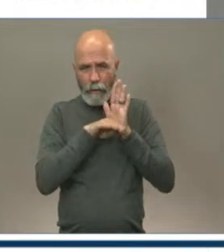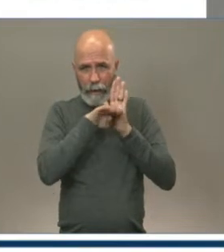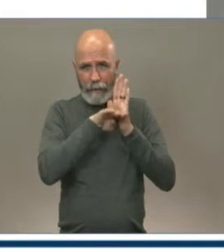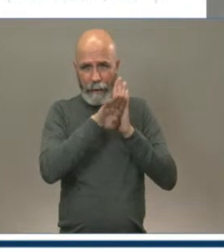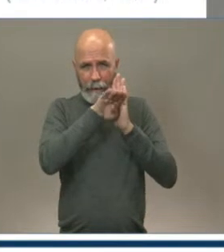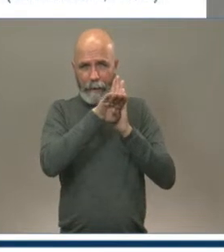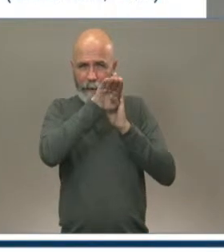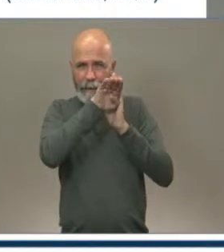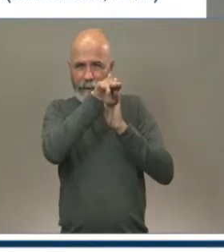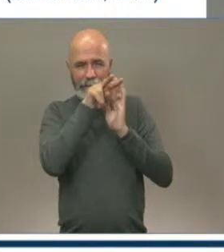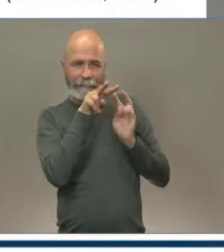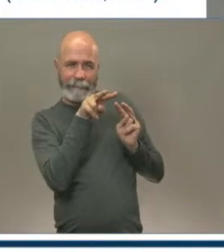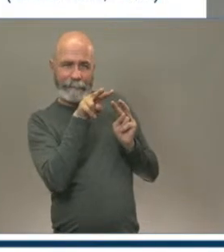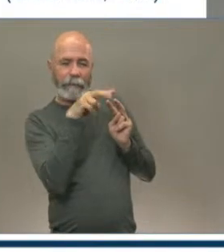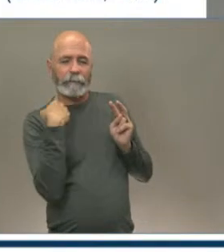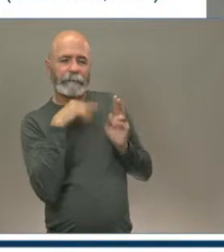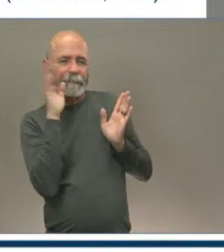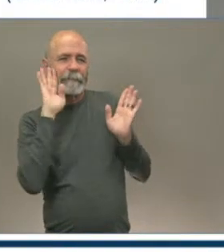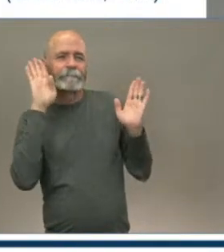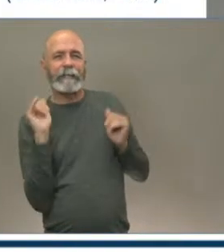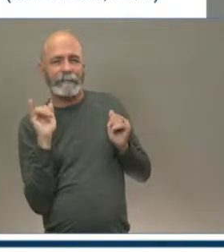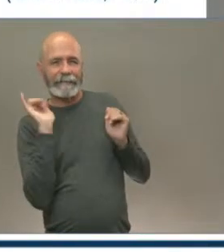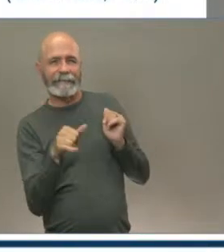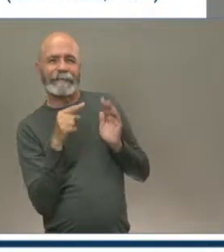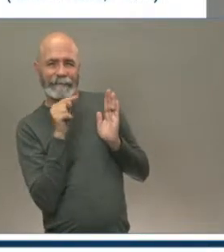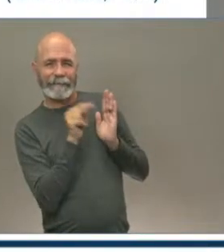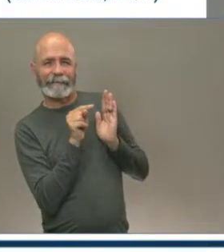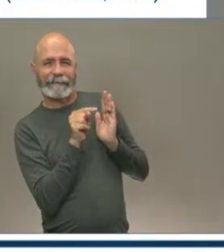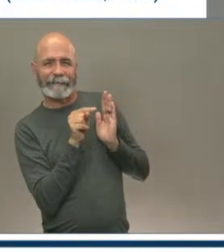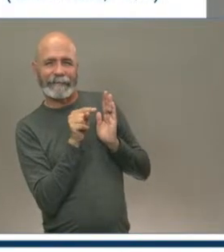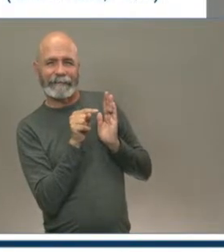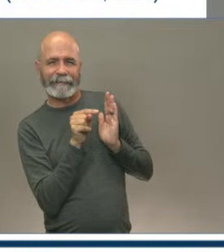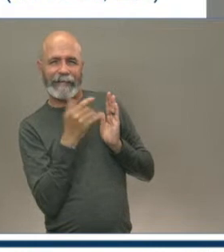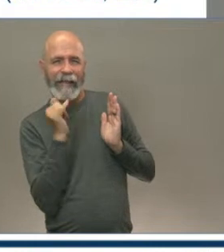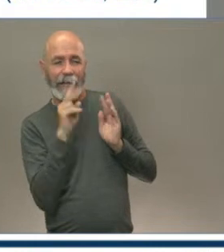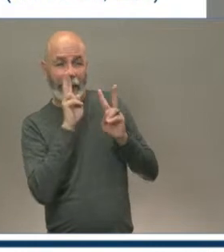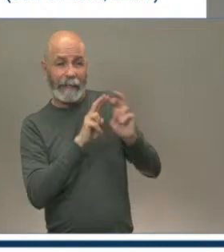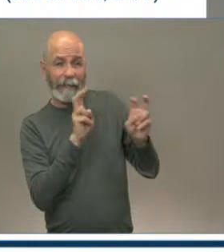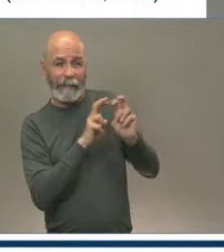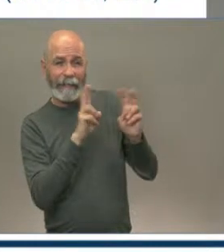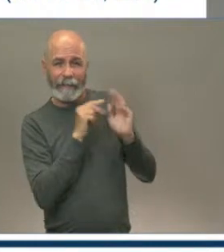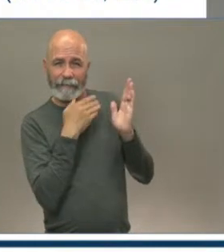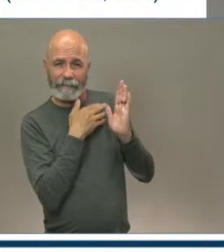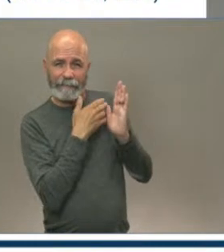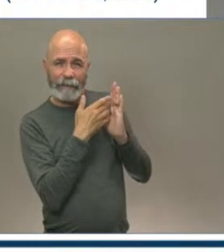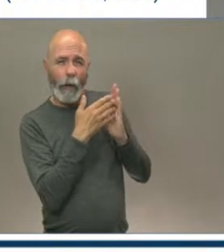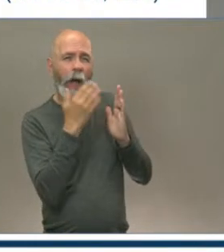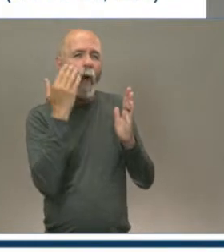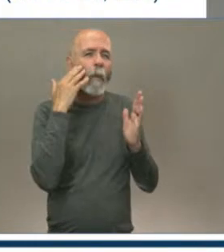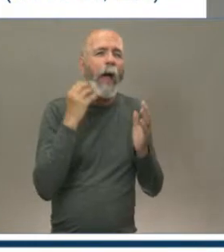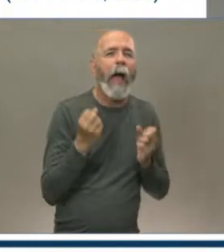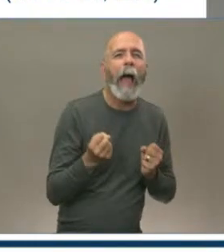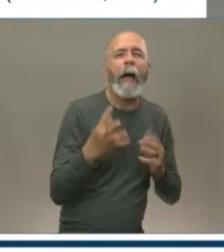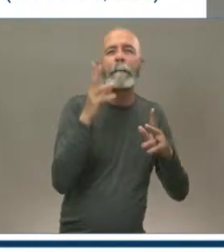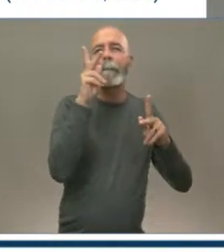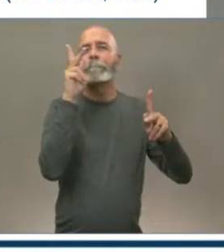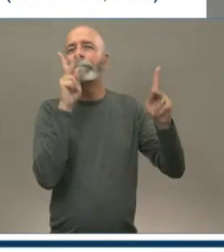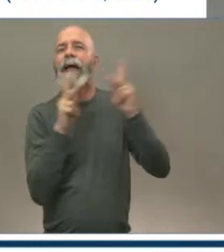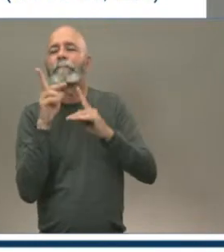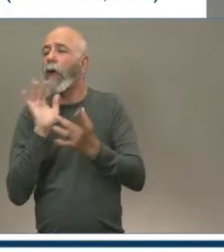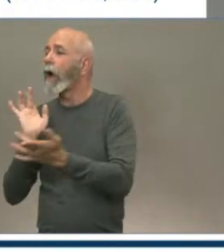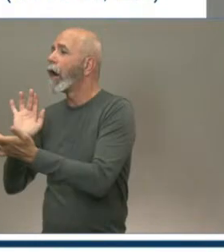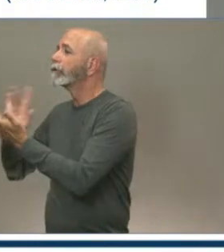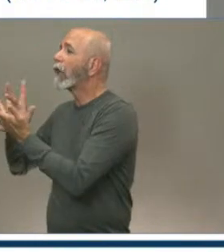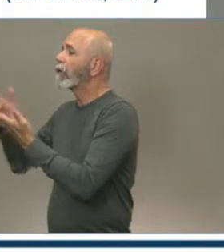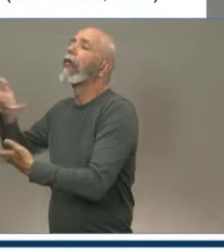We fully expect some of the other metrics we look at, such as I mentioned, the average number of contacts per case, which has come